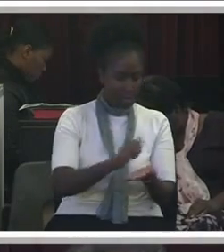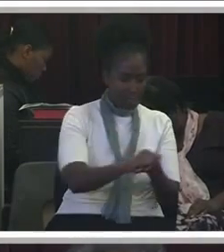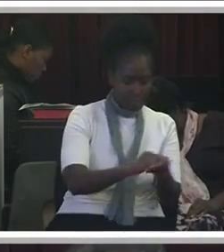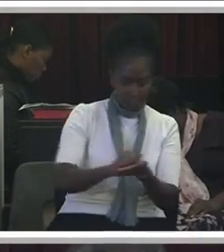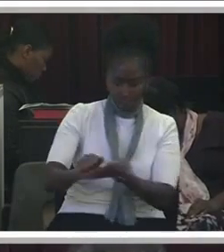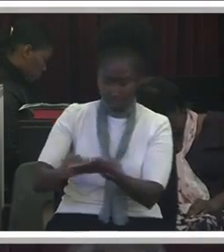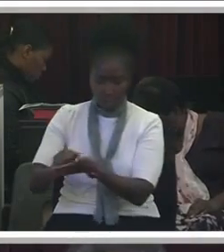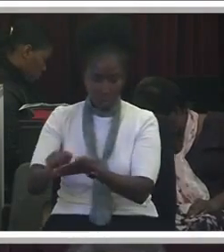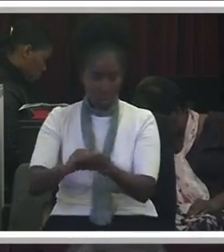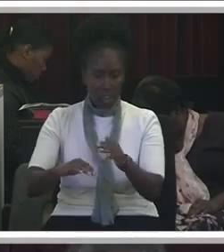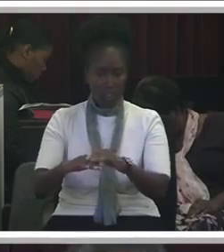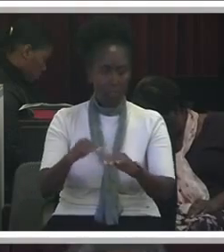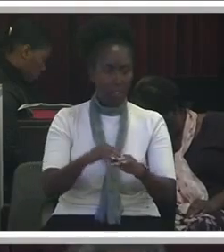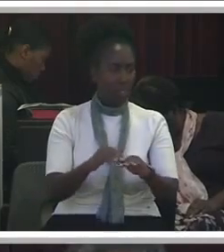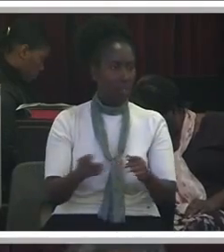But Jesus Christ,